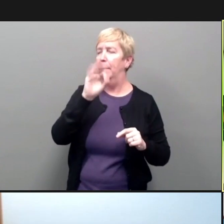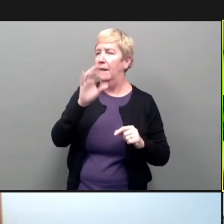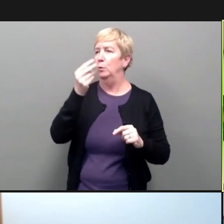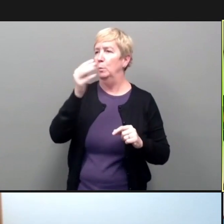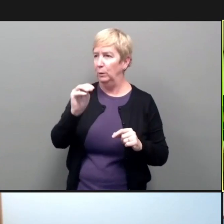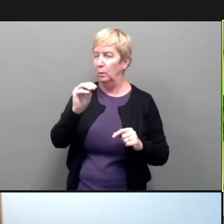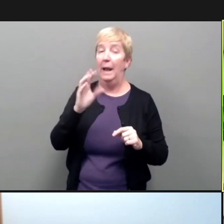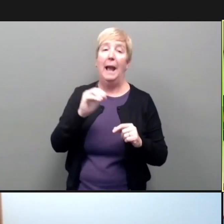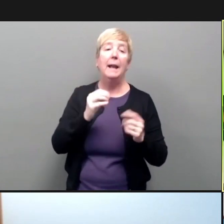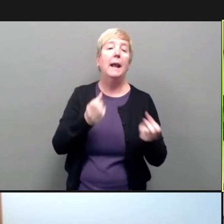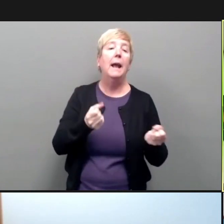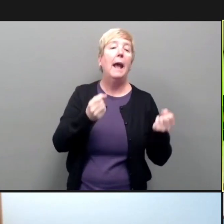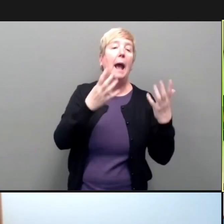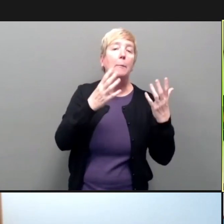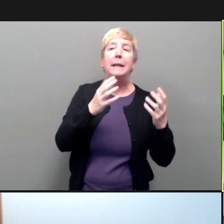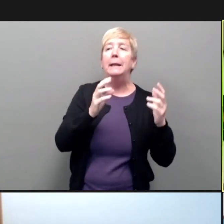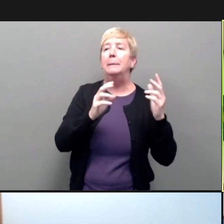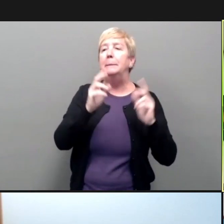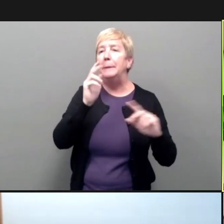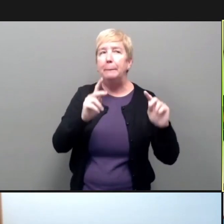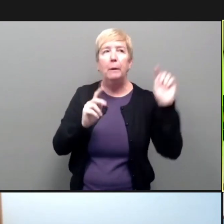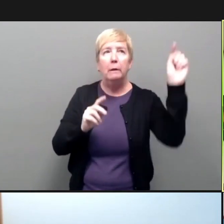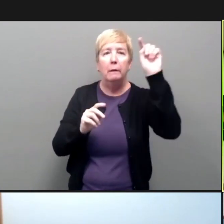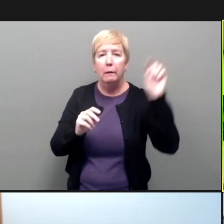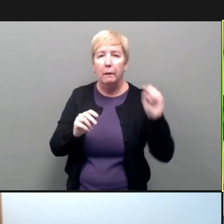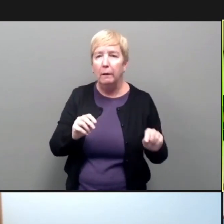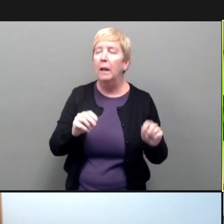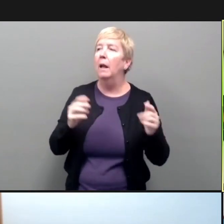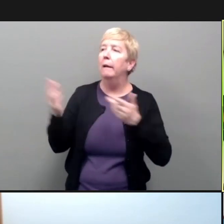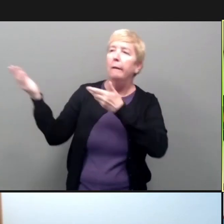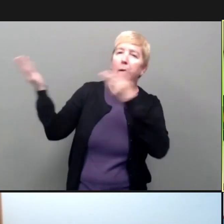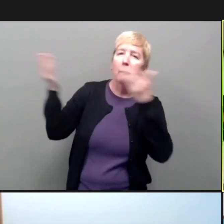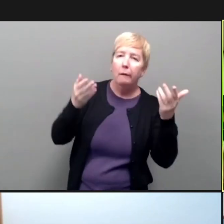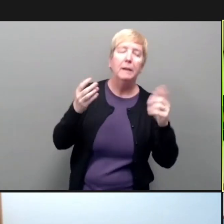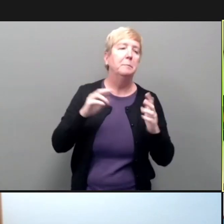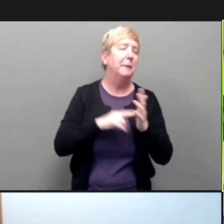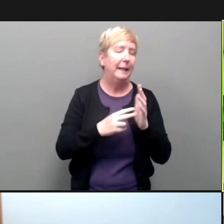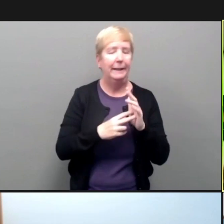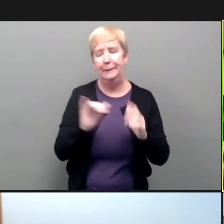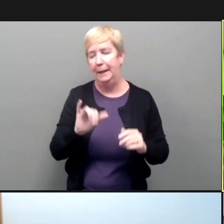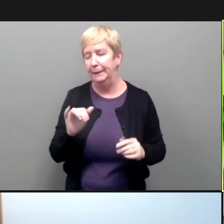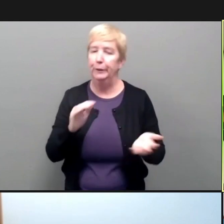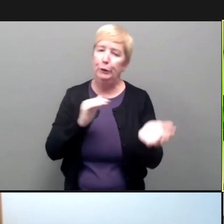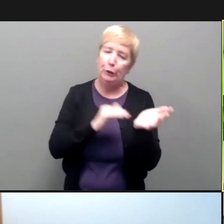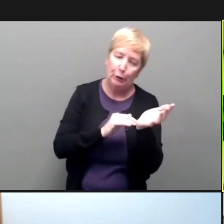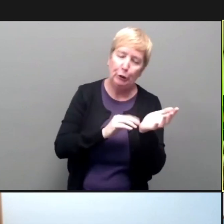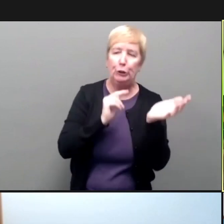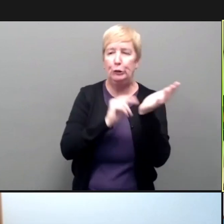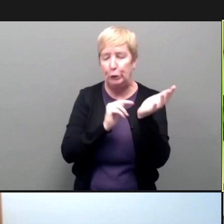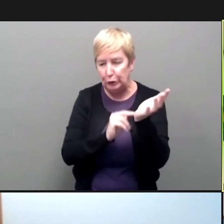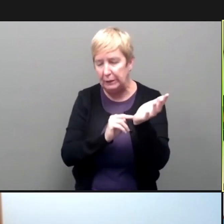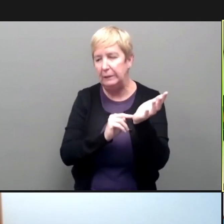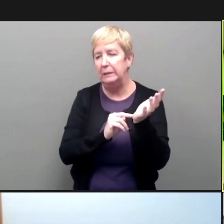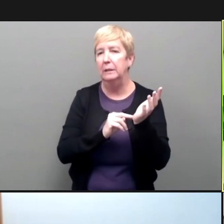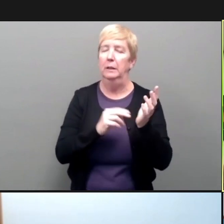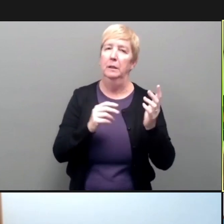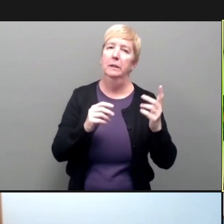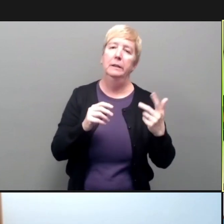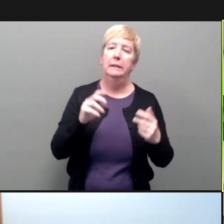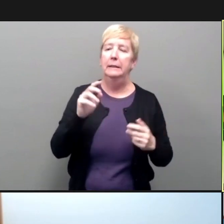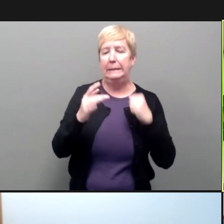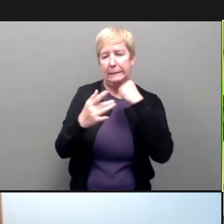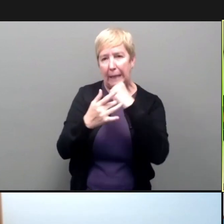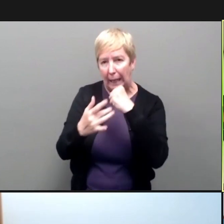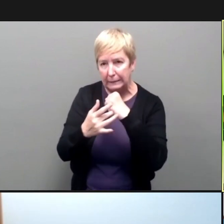healthcare resources people mainly were bringing into this, all people like doctors, mainly nurses, techs,